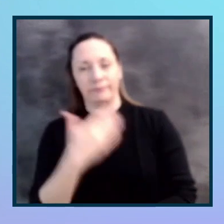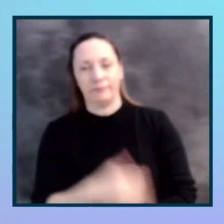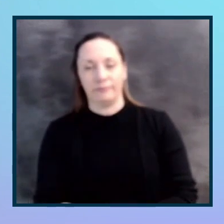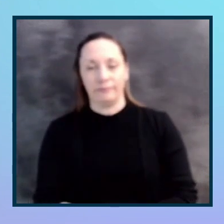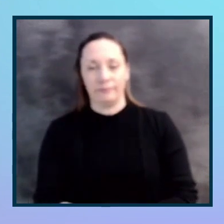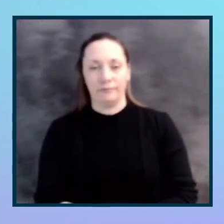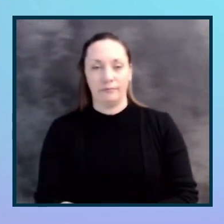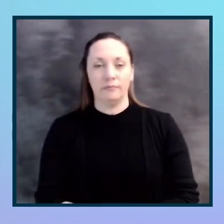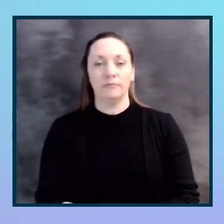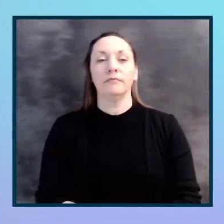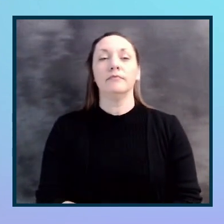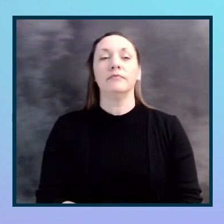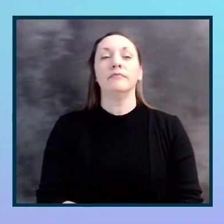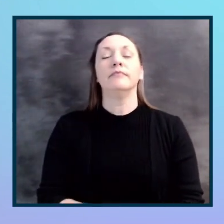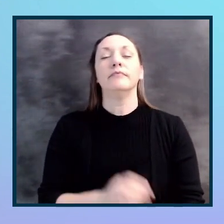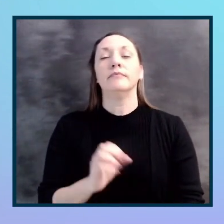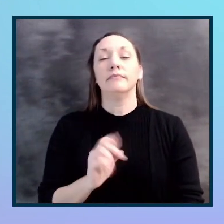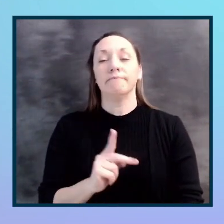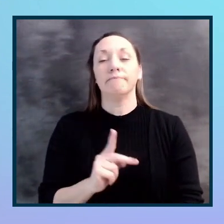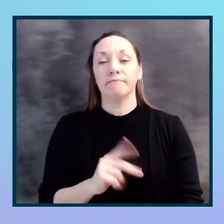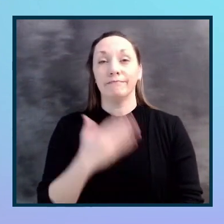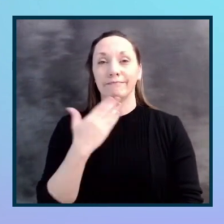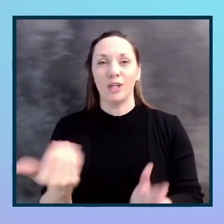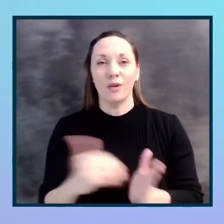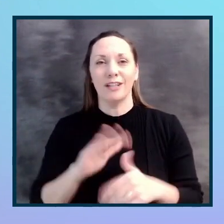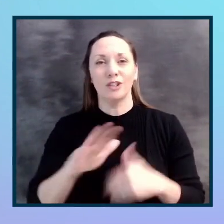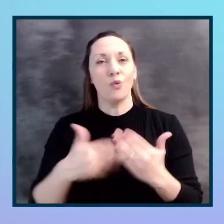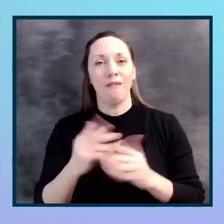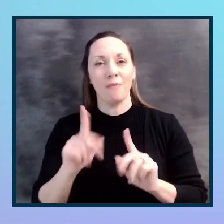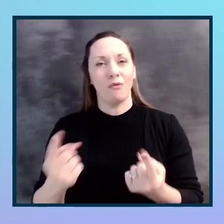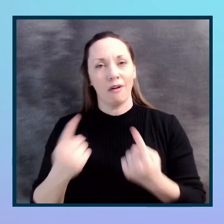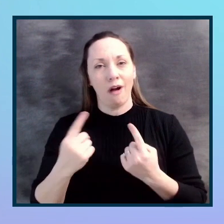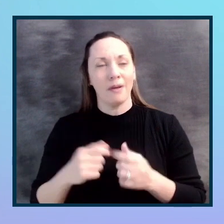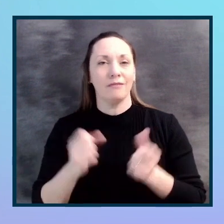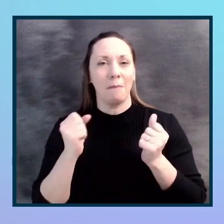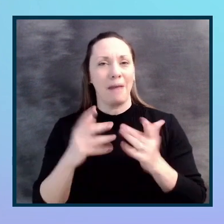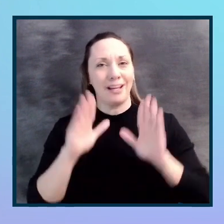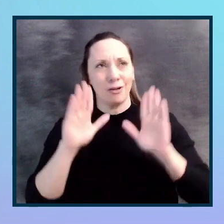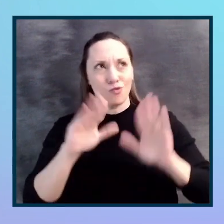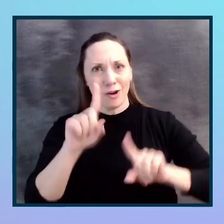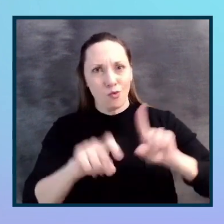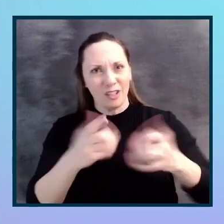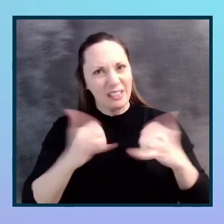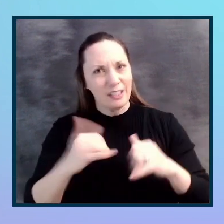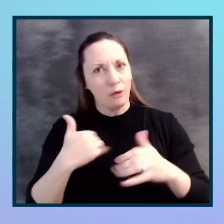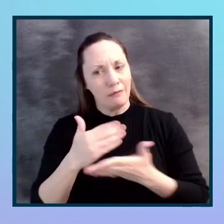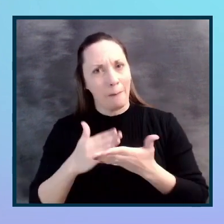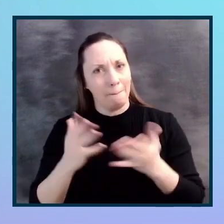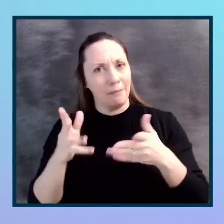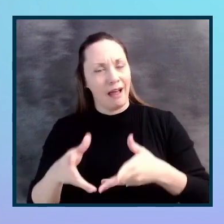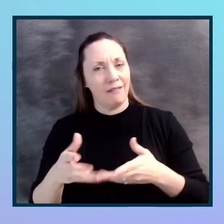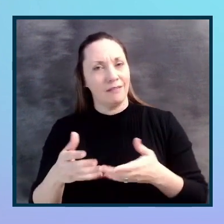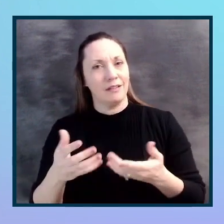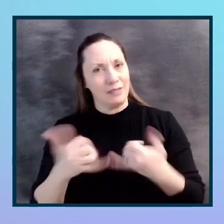Stephen. All right. And thank you again to all of our attendees for so many great questions. We still have a handful here and some more